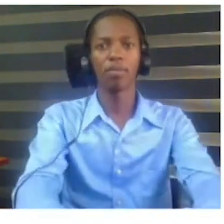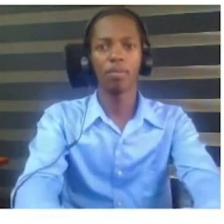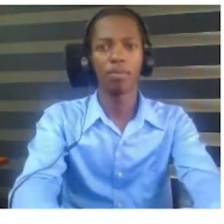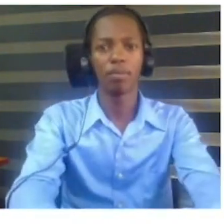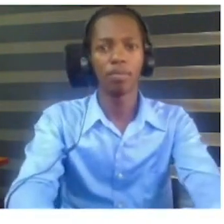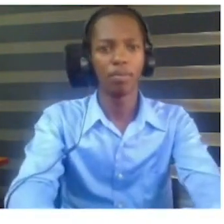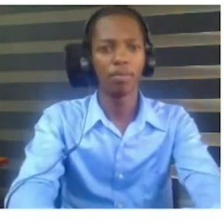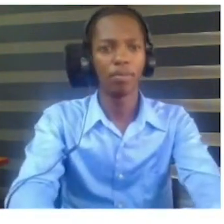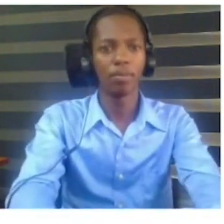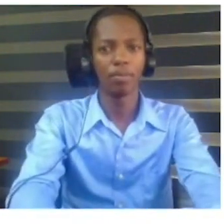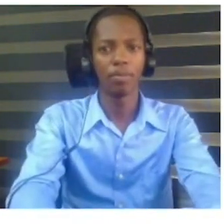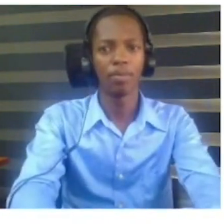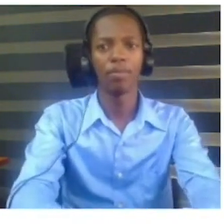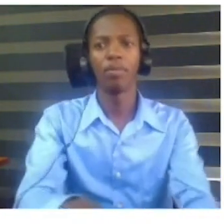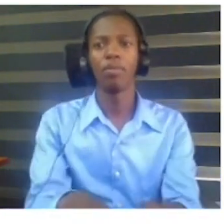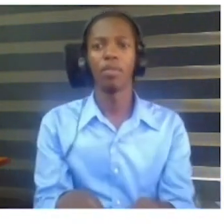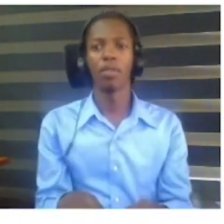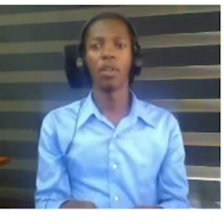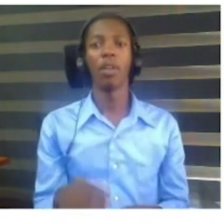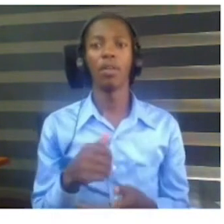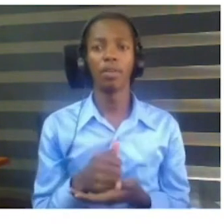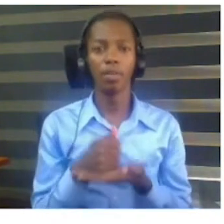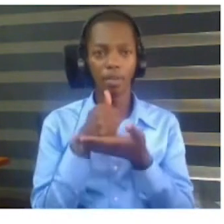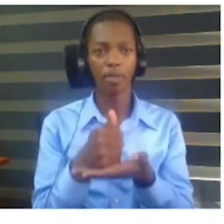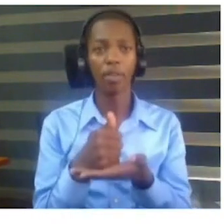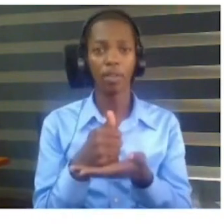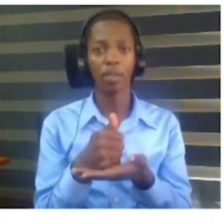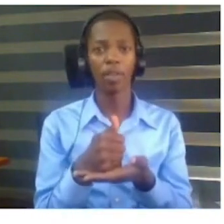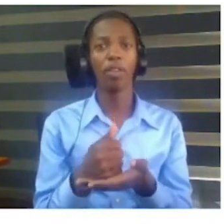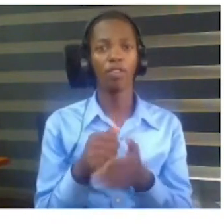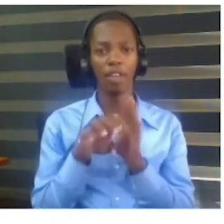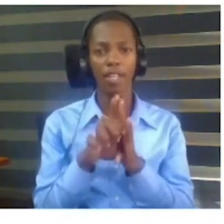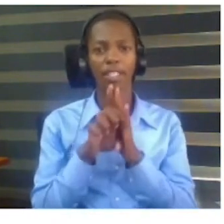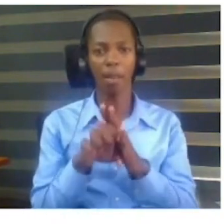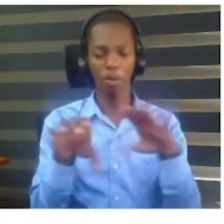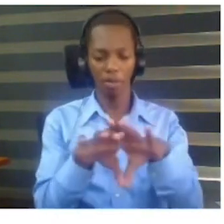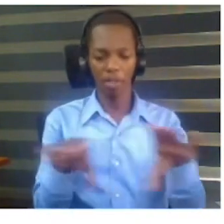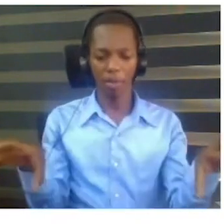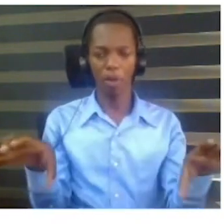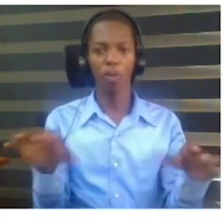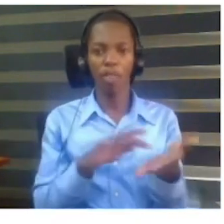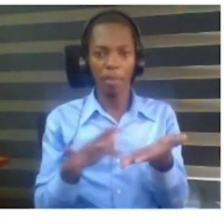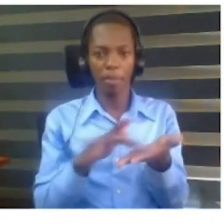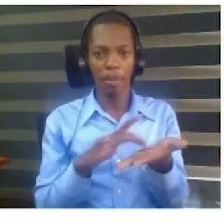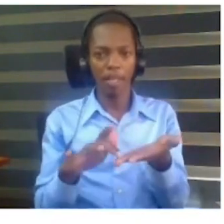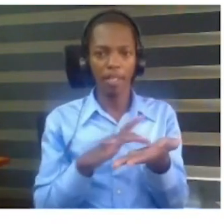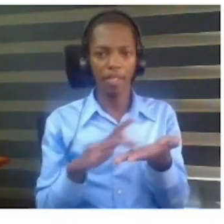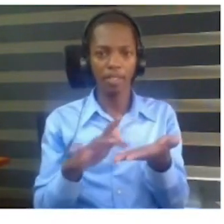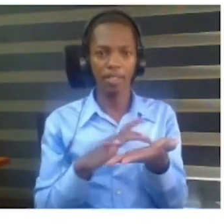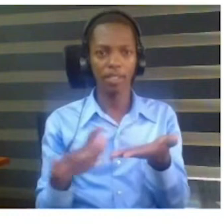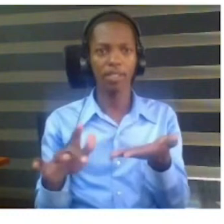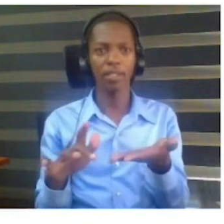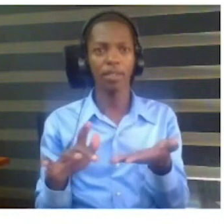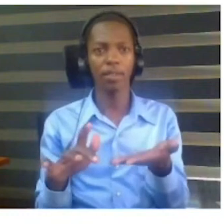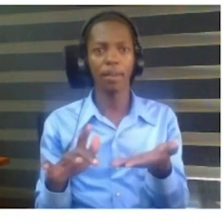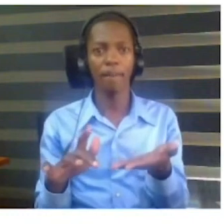strange. I picked it up, was holding it in my hand, trying to figure out what it was. It almost felt like a